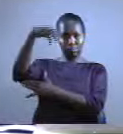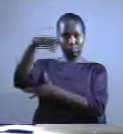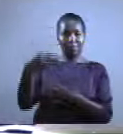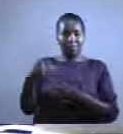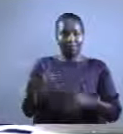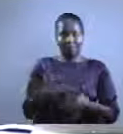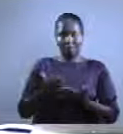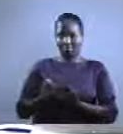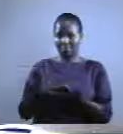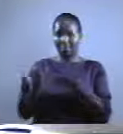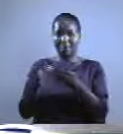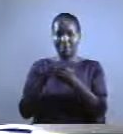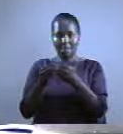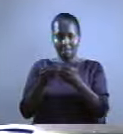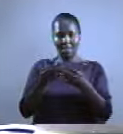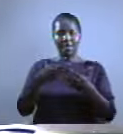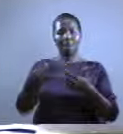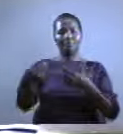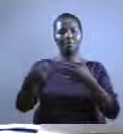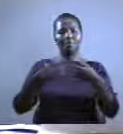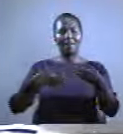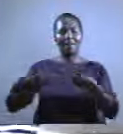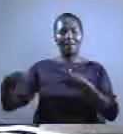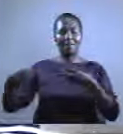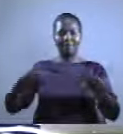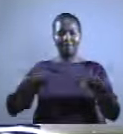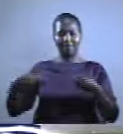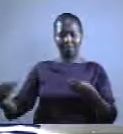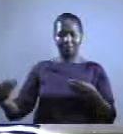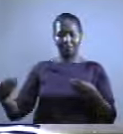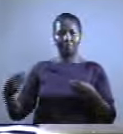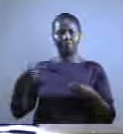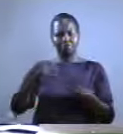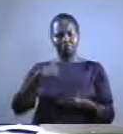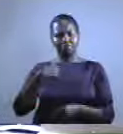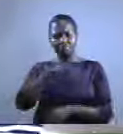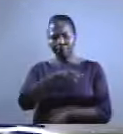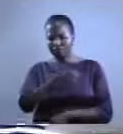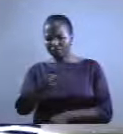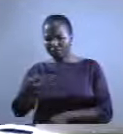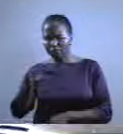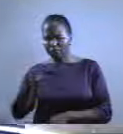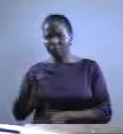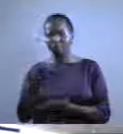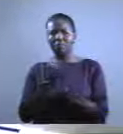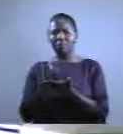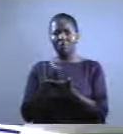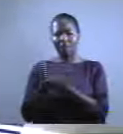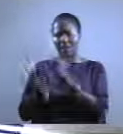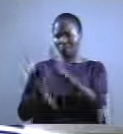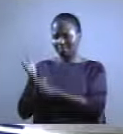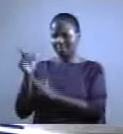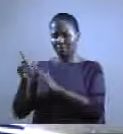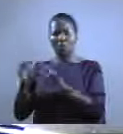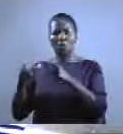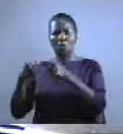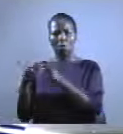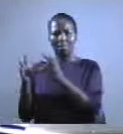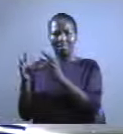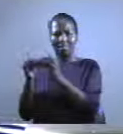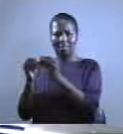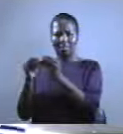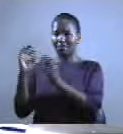our members left the chamber. I was aware that some members were due to attend committee meetings that